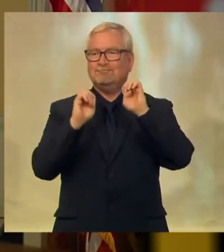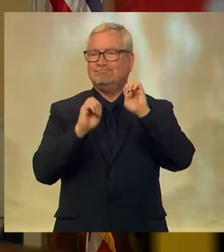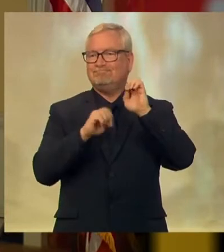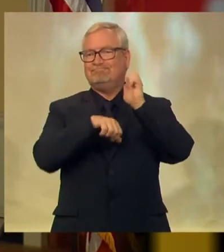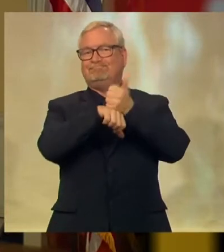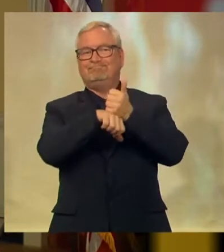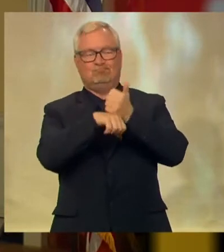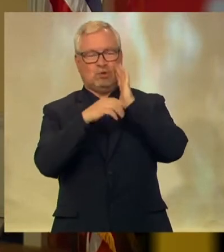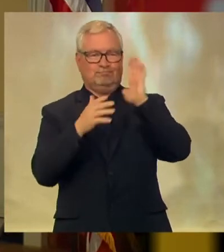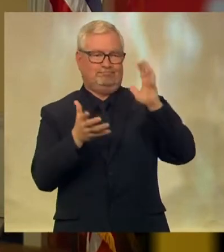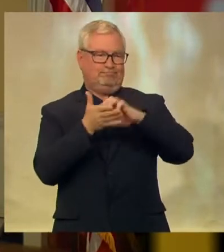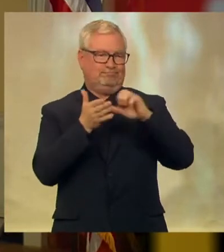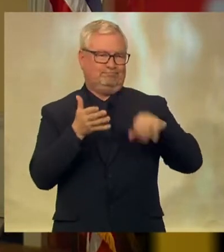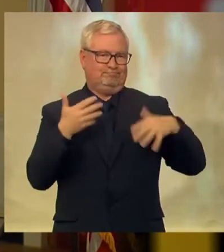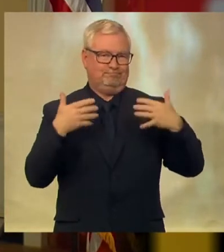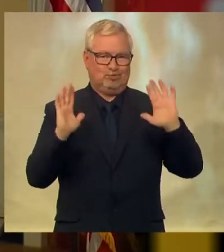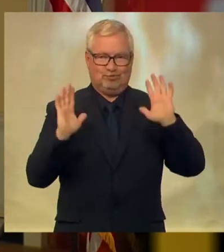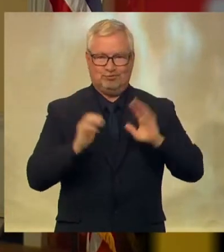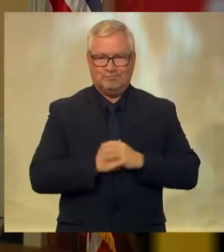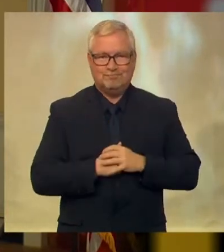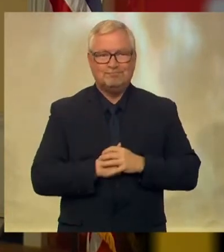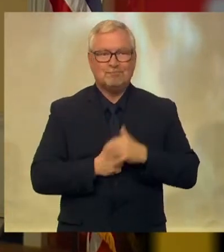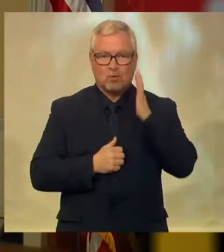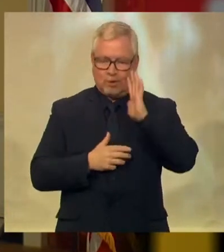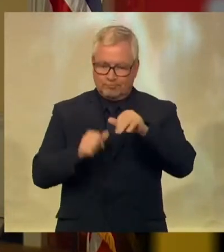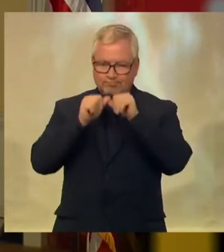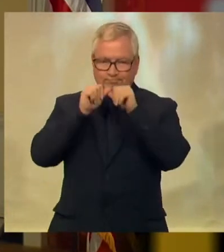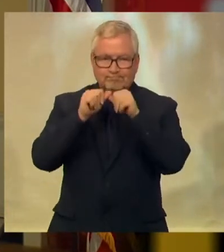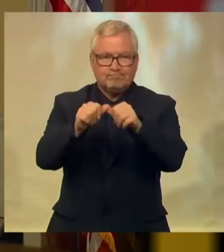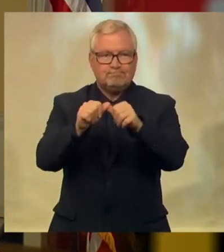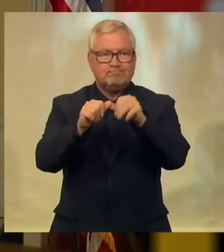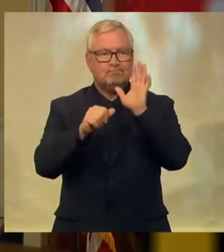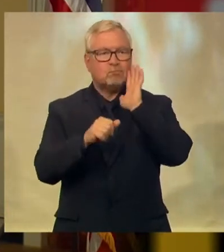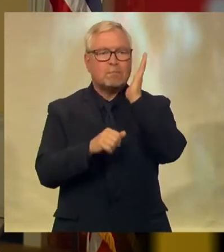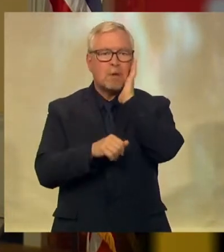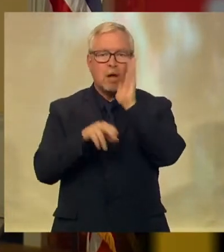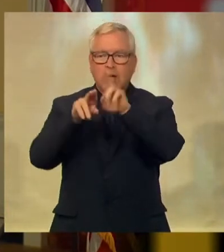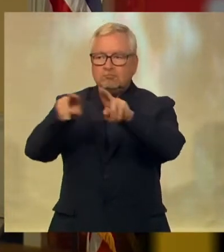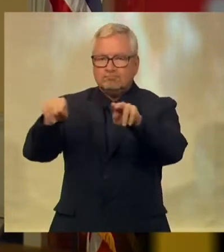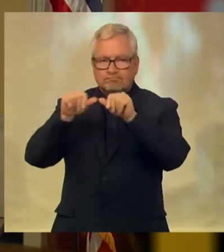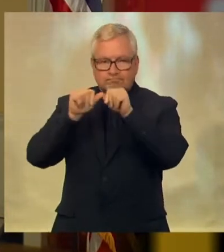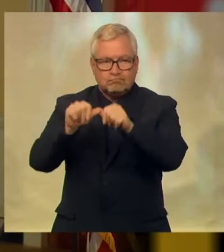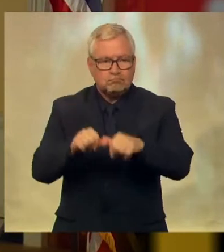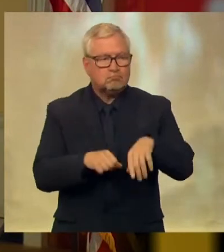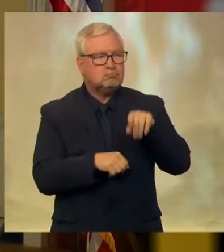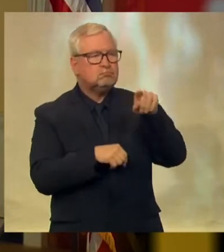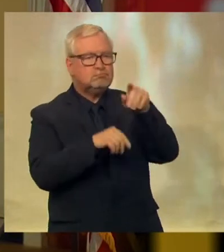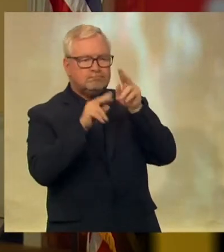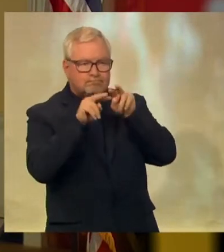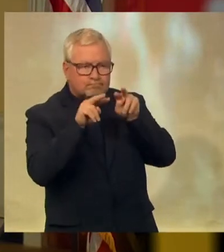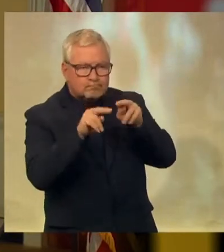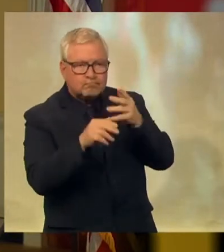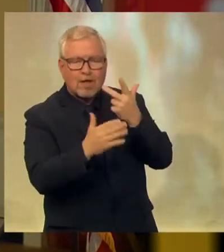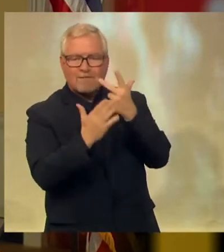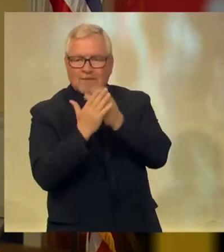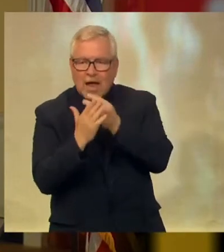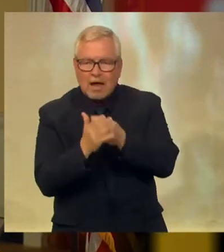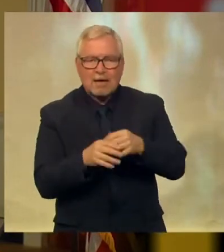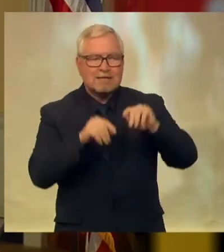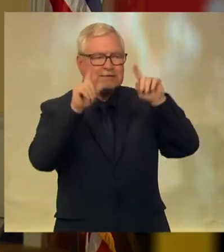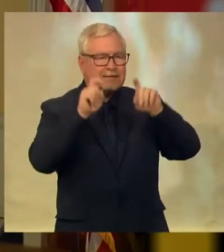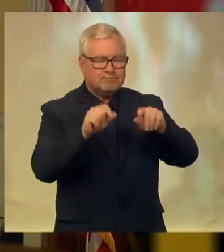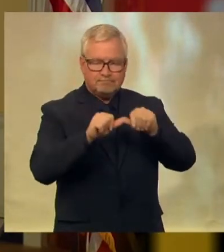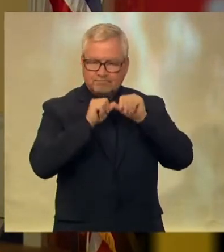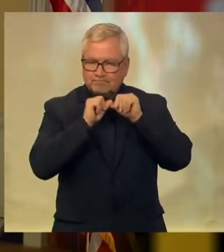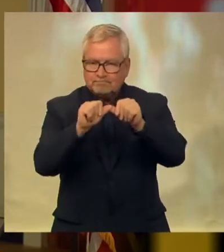response will continue. Our surge capacity, our testing and tracing operations, our vaccine clinics, all those things will remain